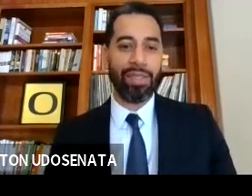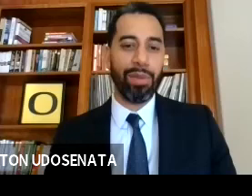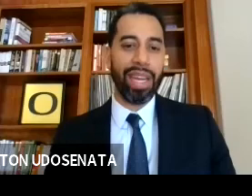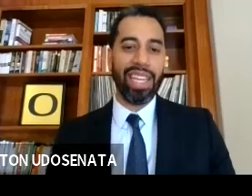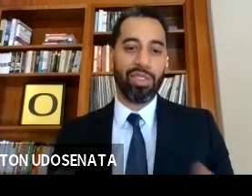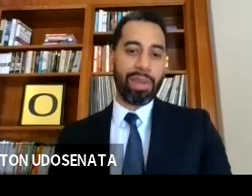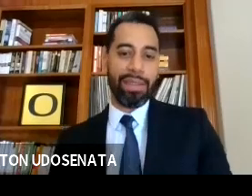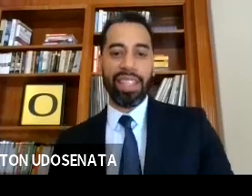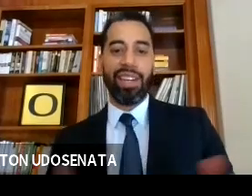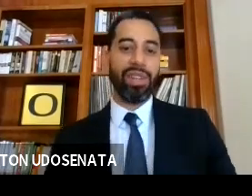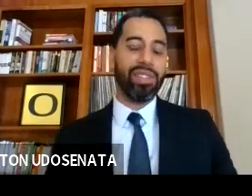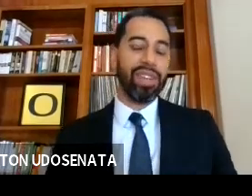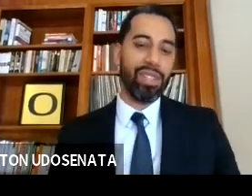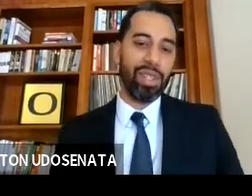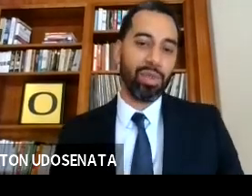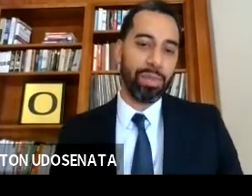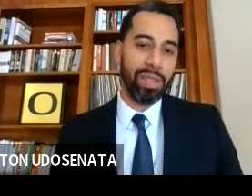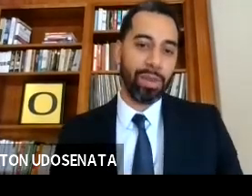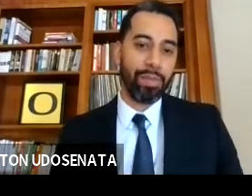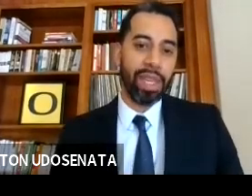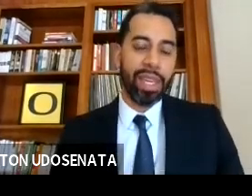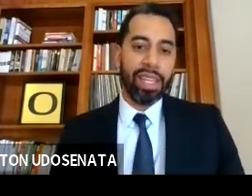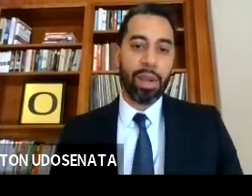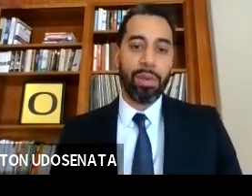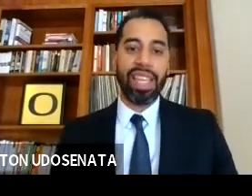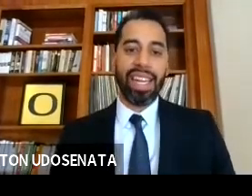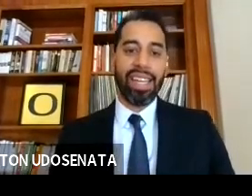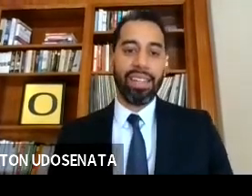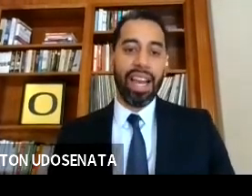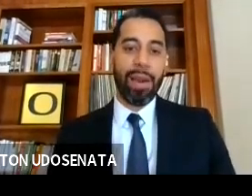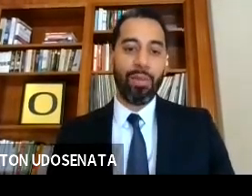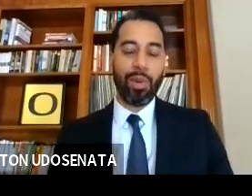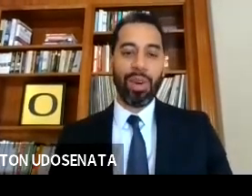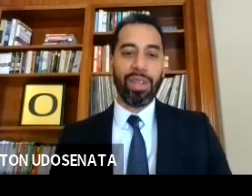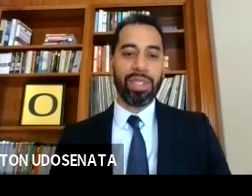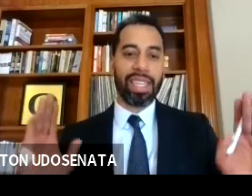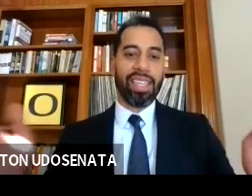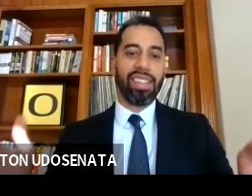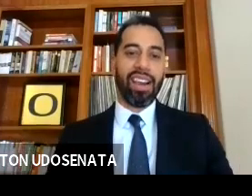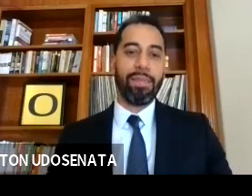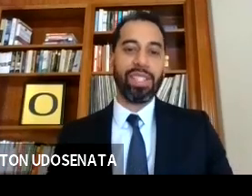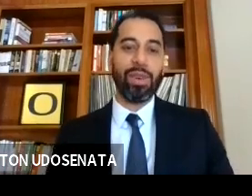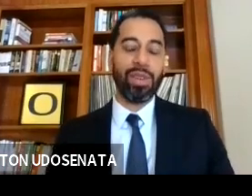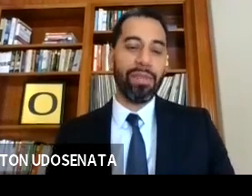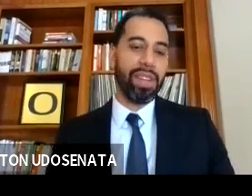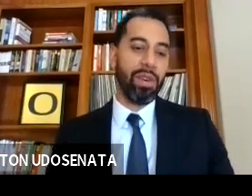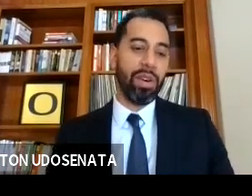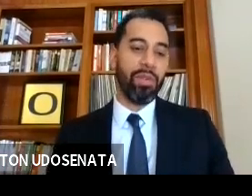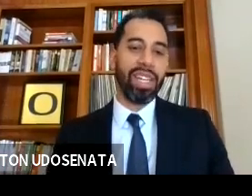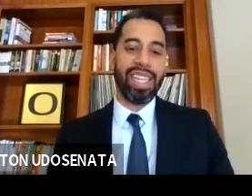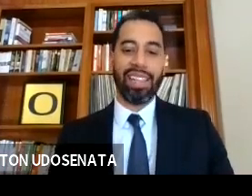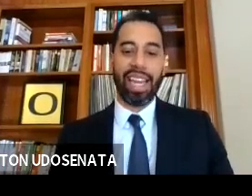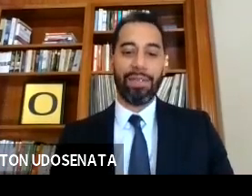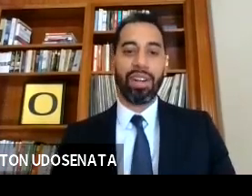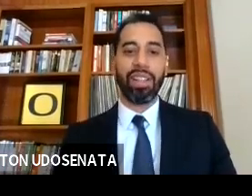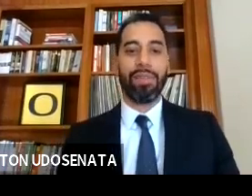might answer it privately or redirect you to your school principal. So to that end, what we want to do is kick things off by showing you a video of